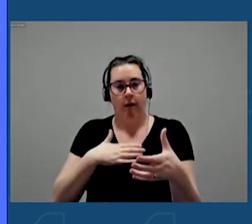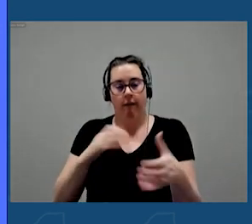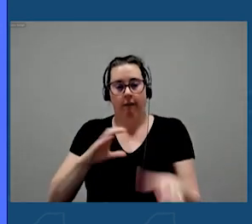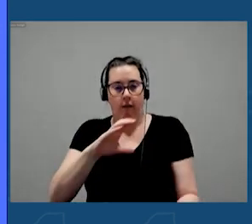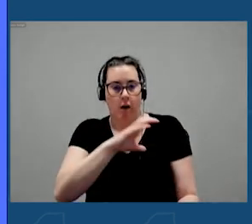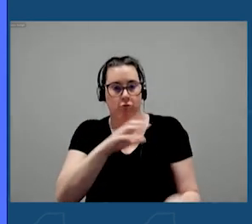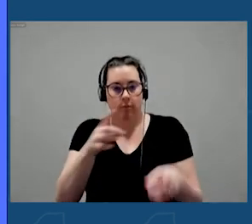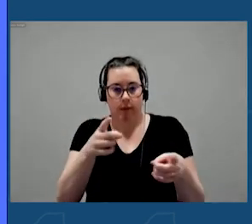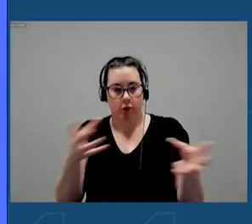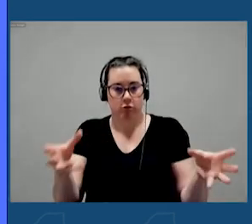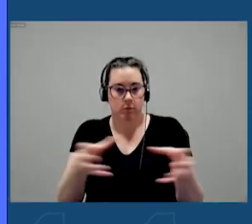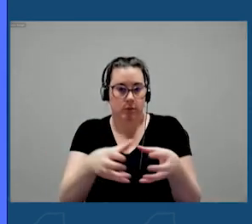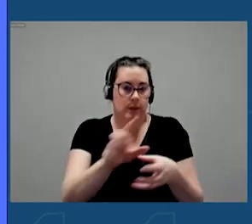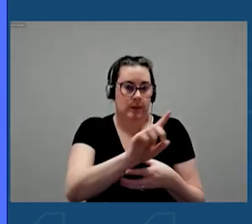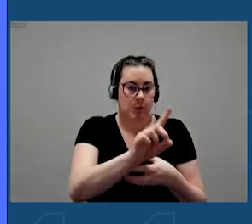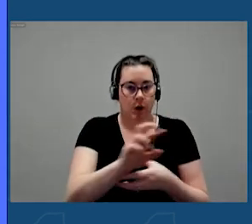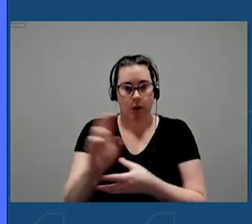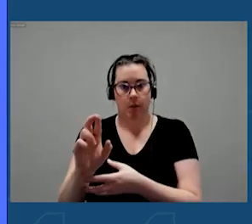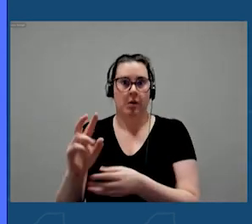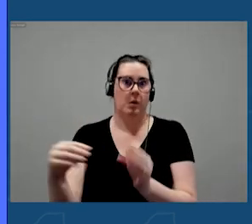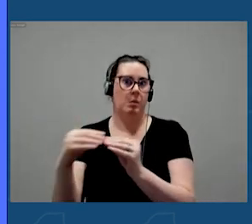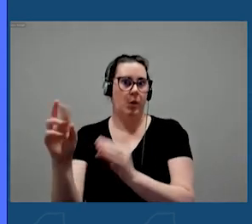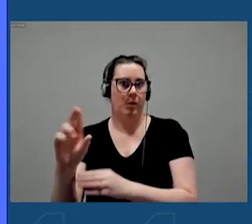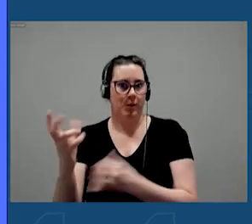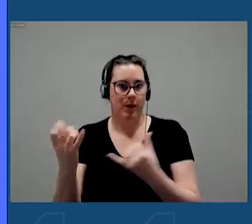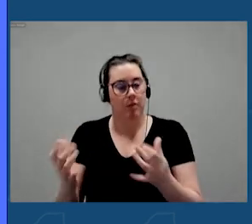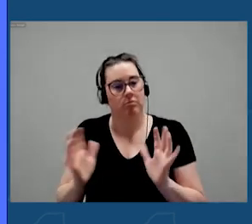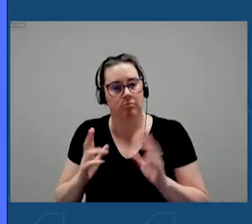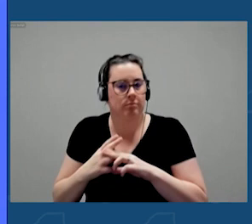Republicans. We have a lot more Republicans, at least temporarily.